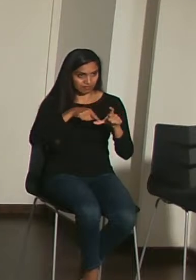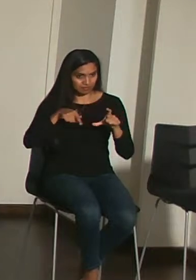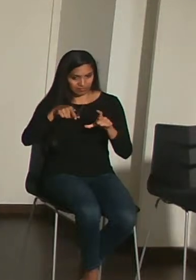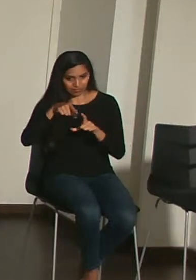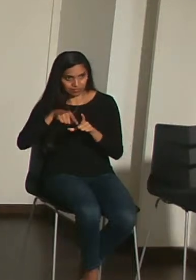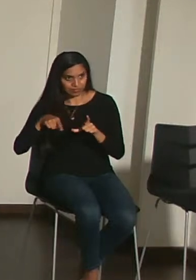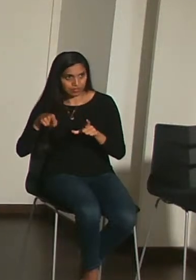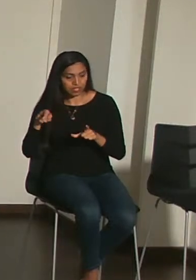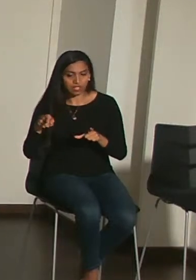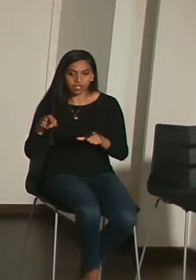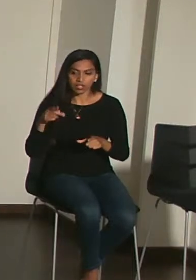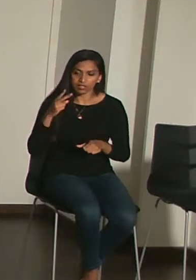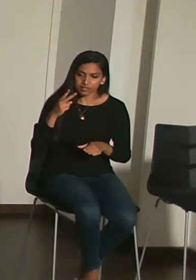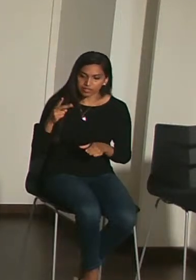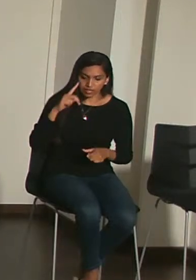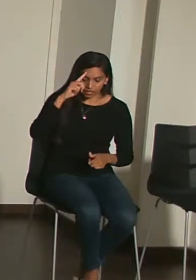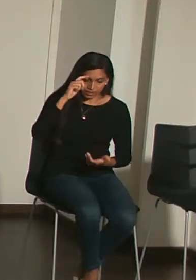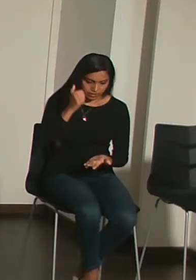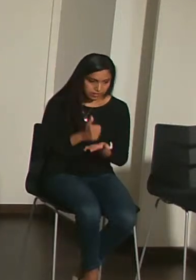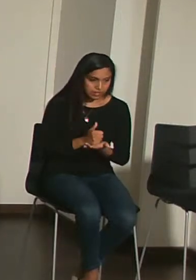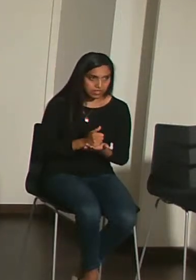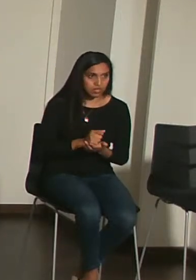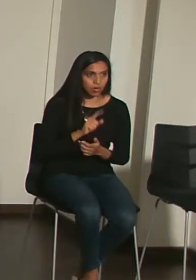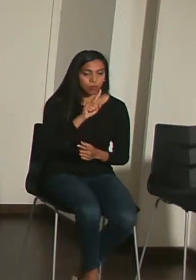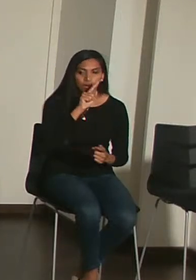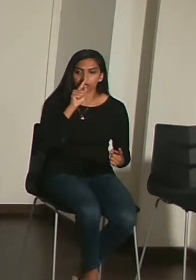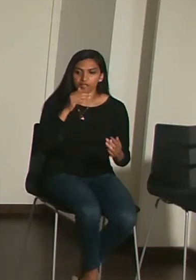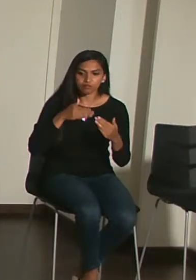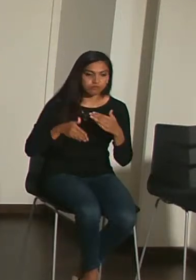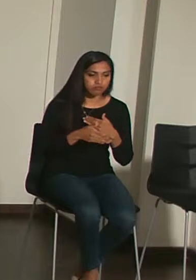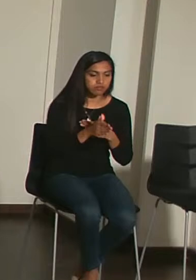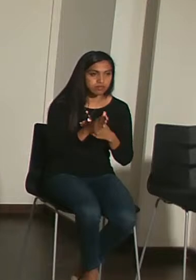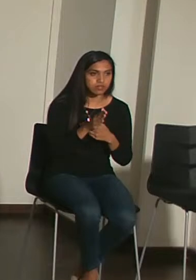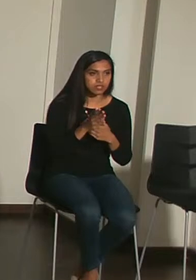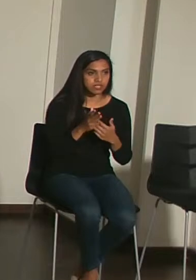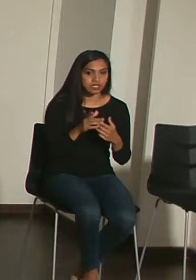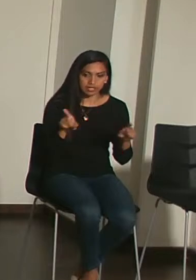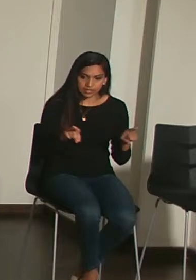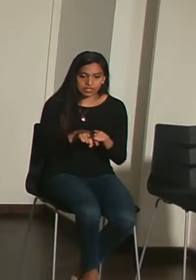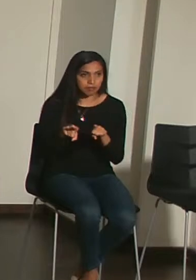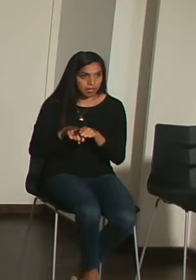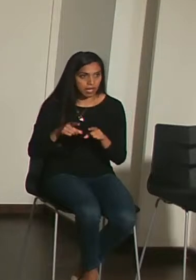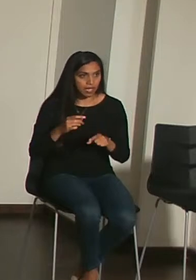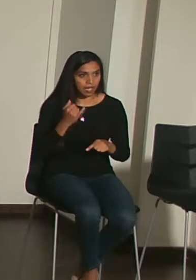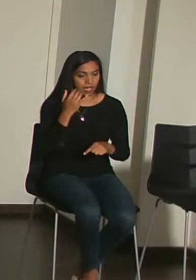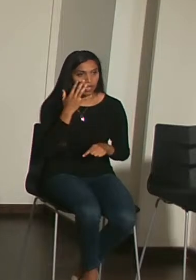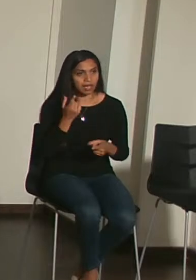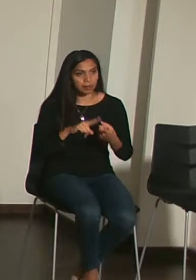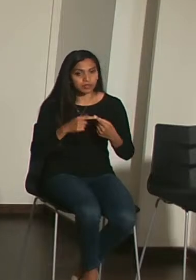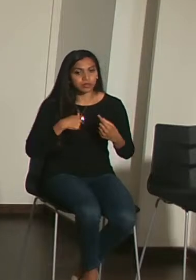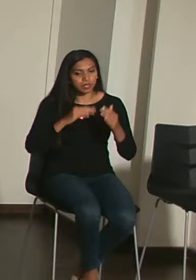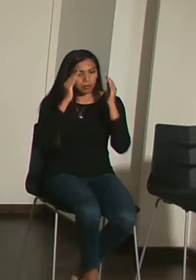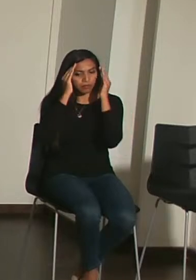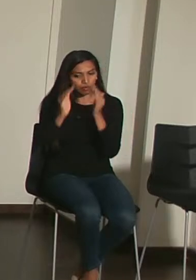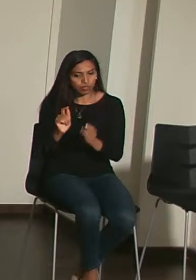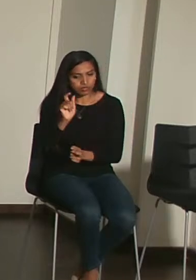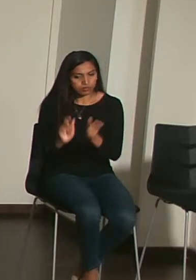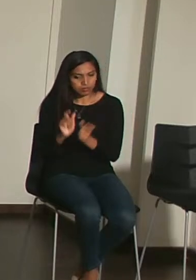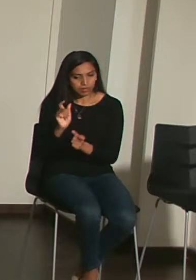to one ramp missing or no. So I think paying attention would really matter to these